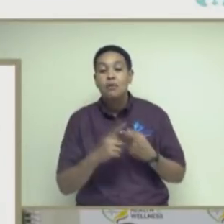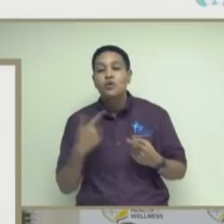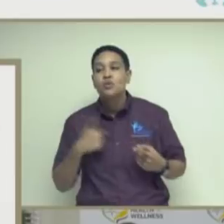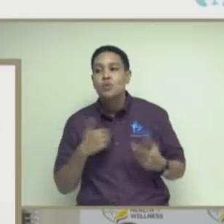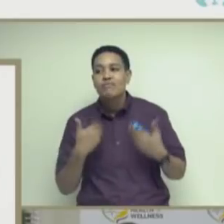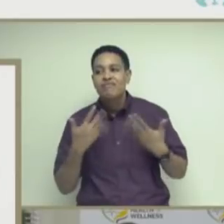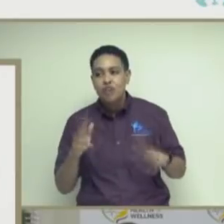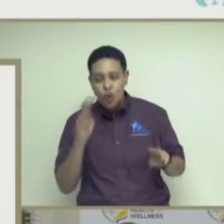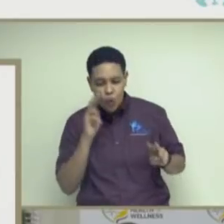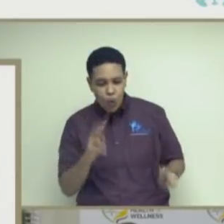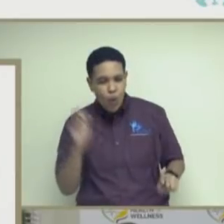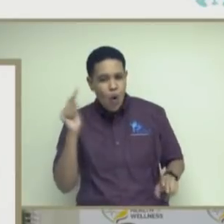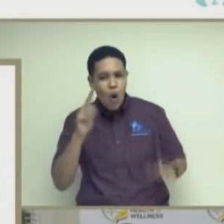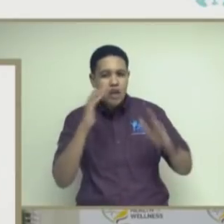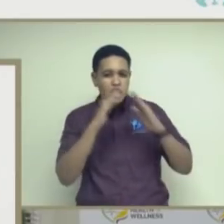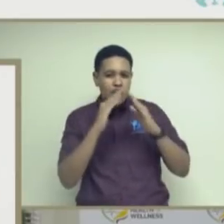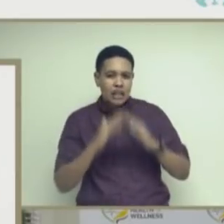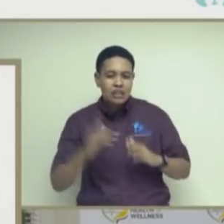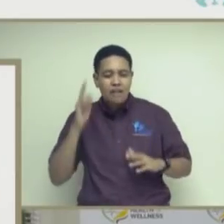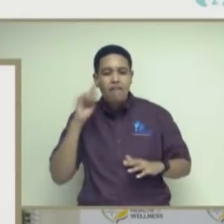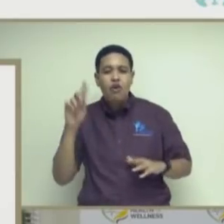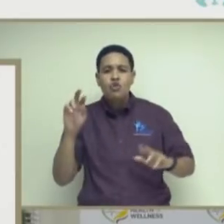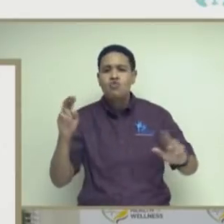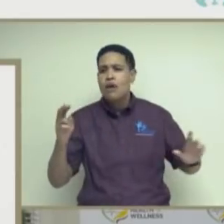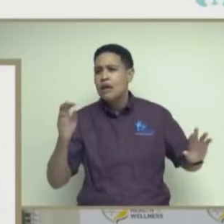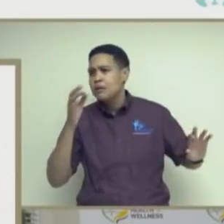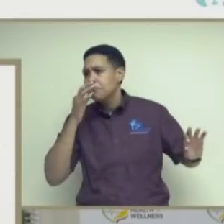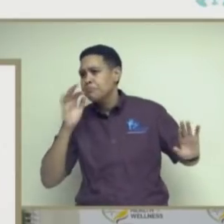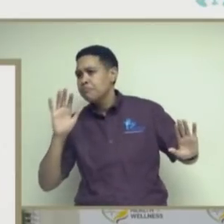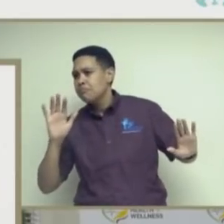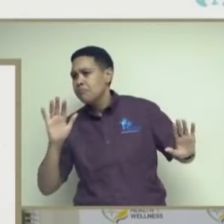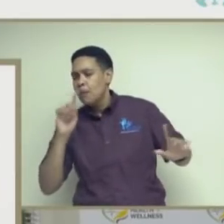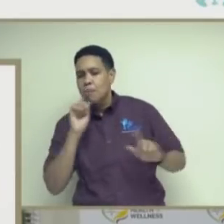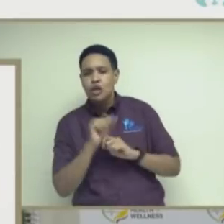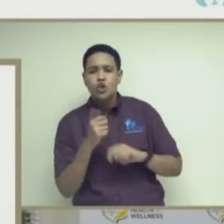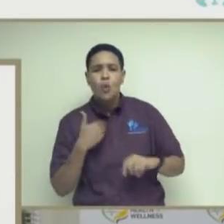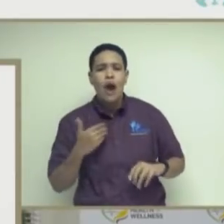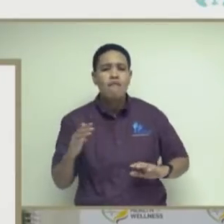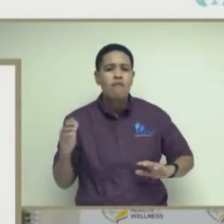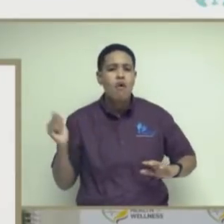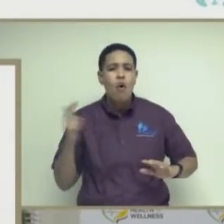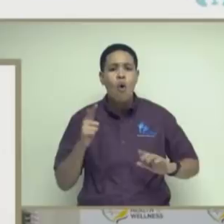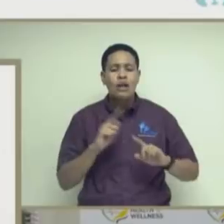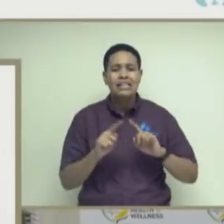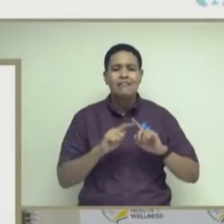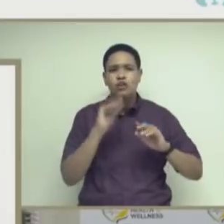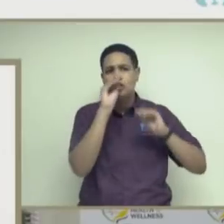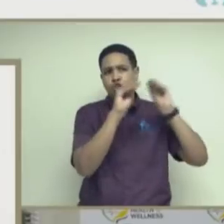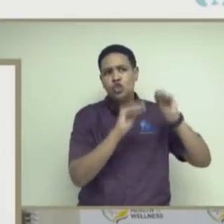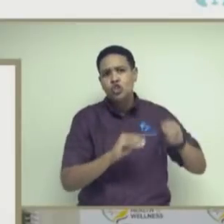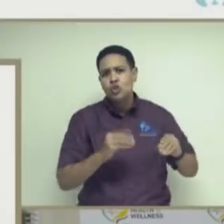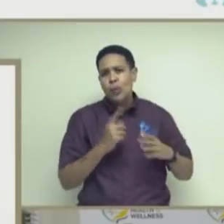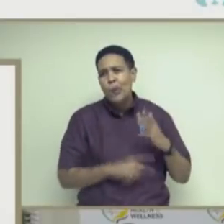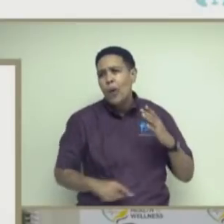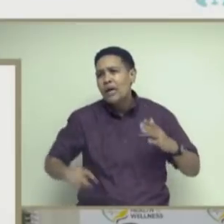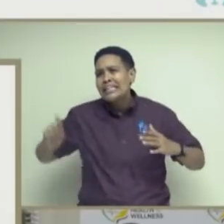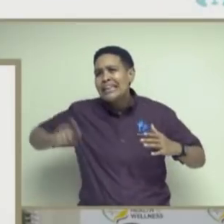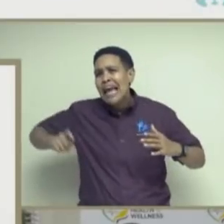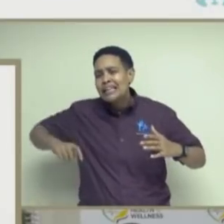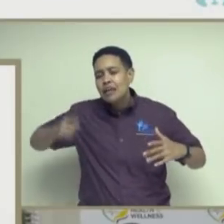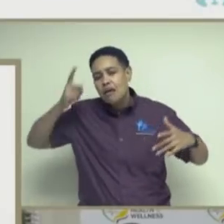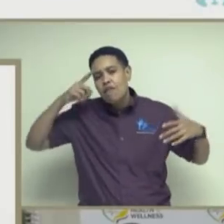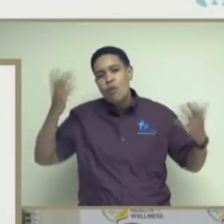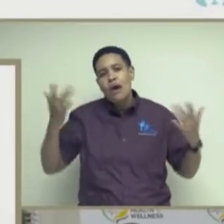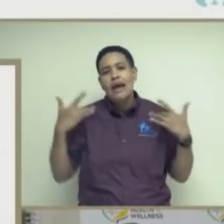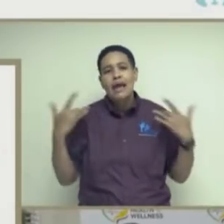have looked at all the shelters for their readiness and ensuring that we have all of the stocks necessary for